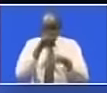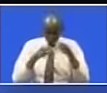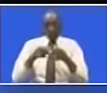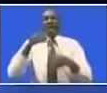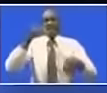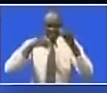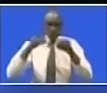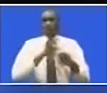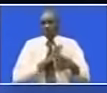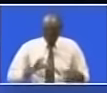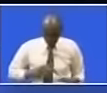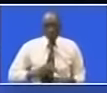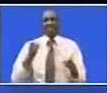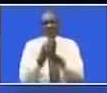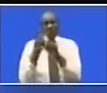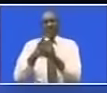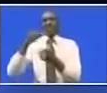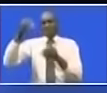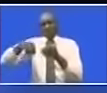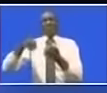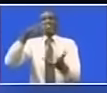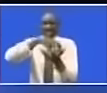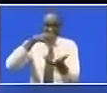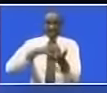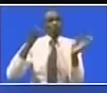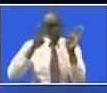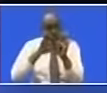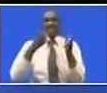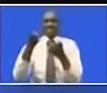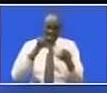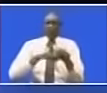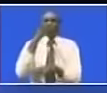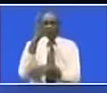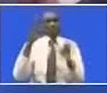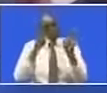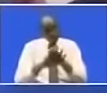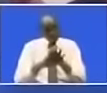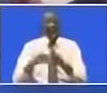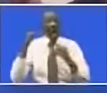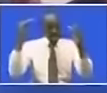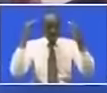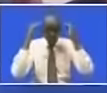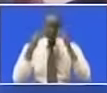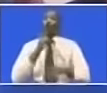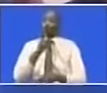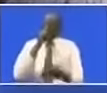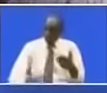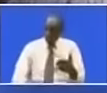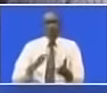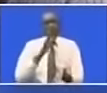Electoral Commission, most polling stations within Arusha were closed by 4. Remember, the High Court made a ruling that there should be